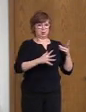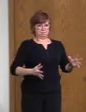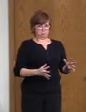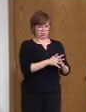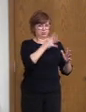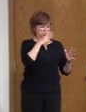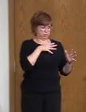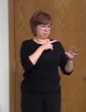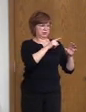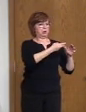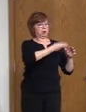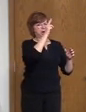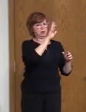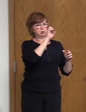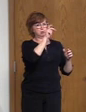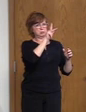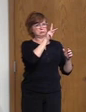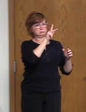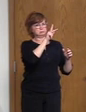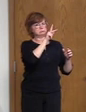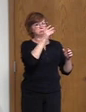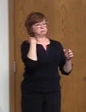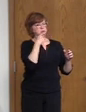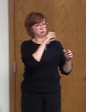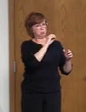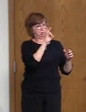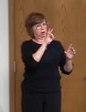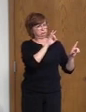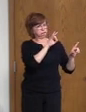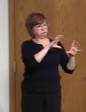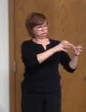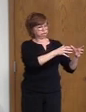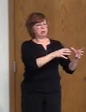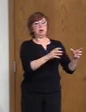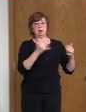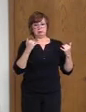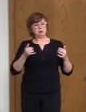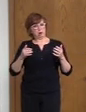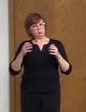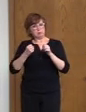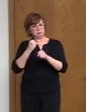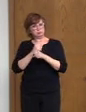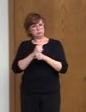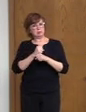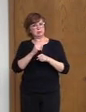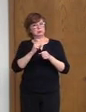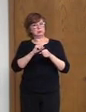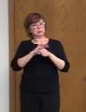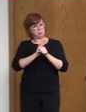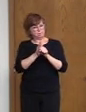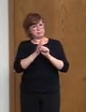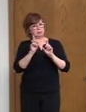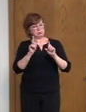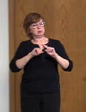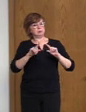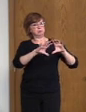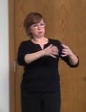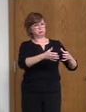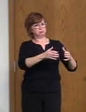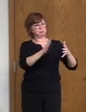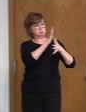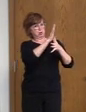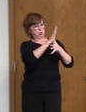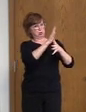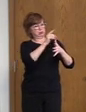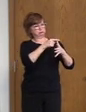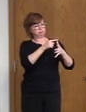Of course, this vaccine will have a very different order of priority. I would note that Dr. Shahab was very involved in the design